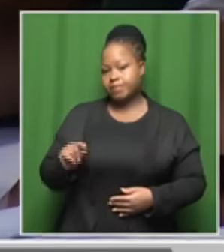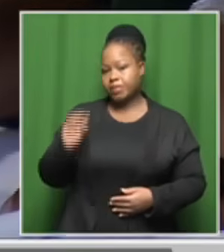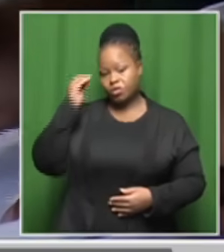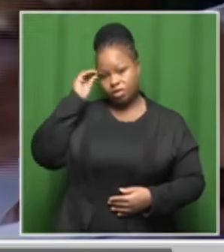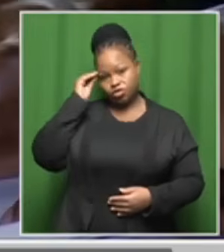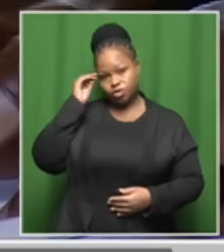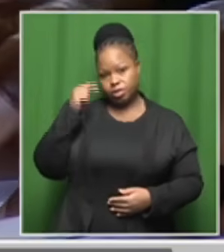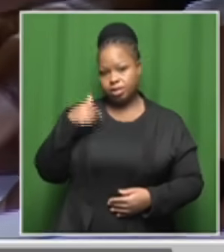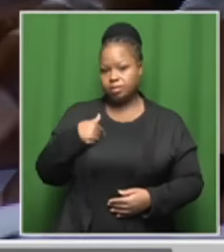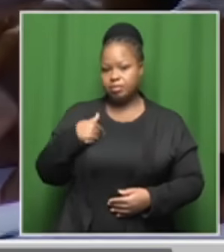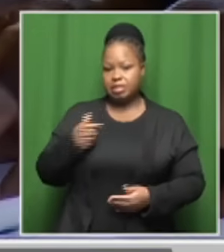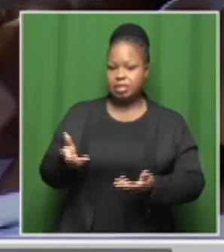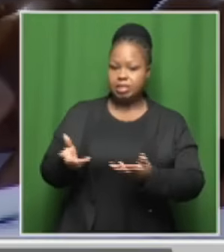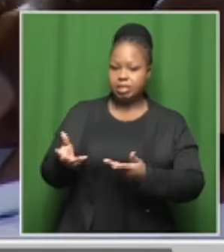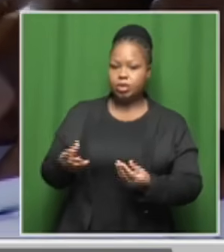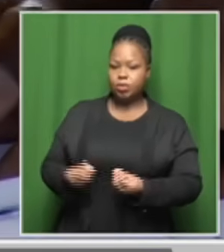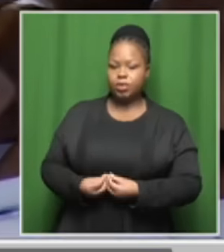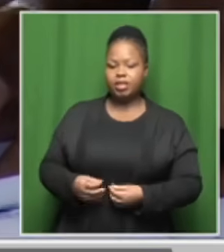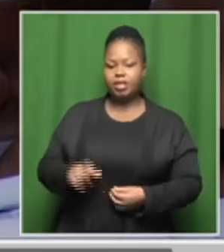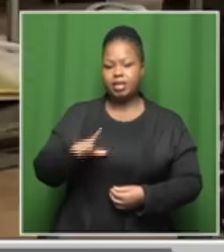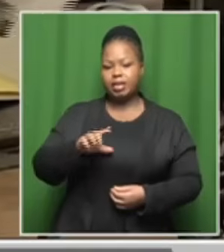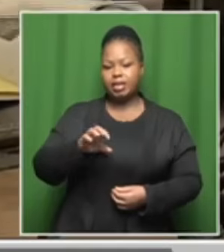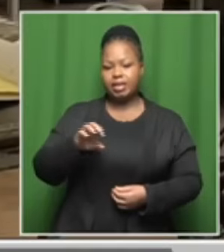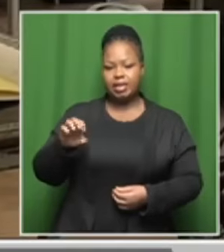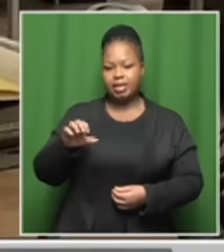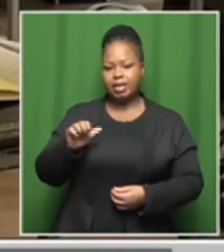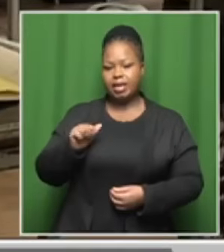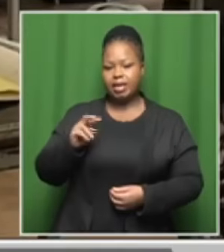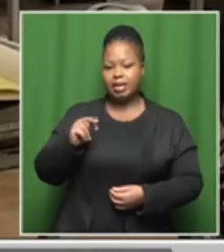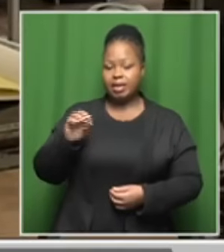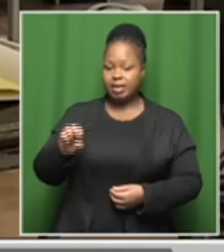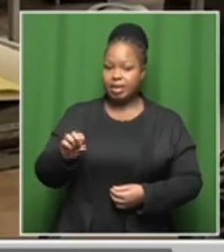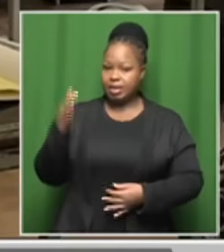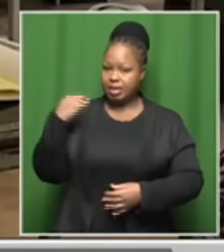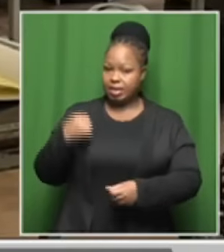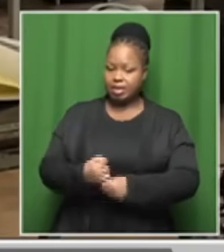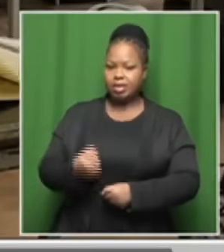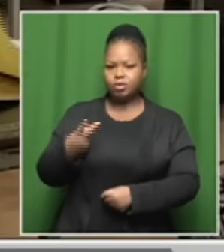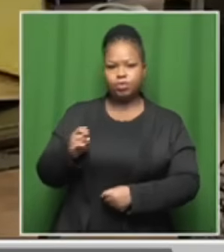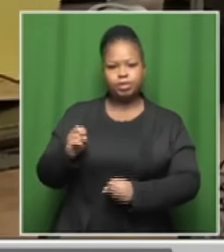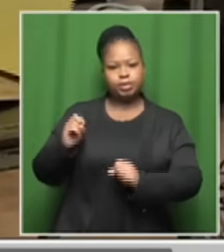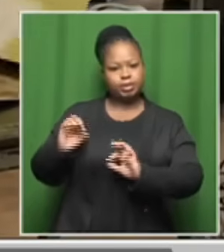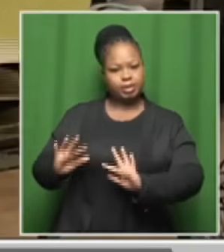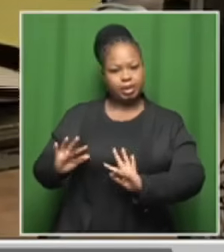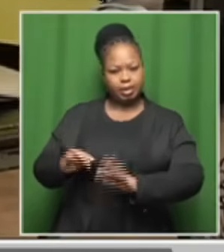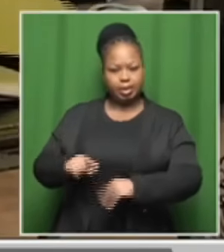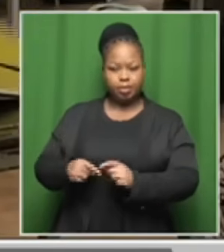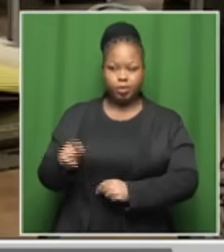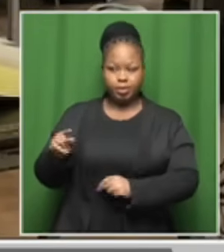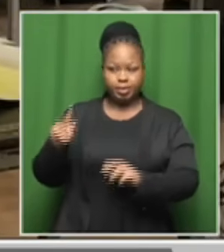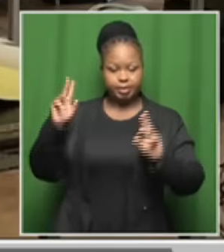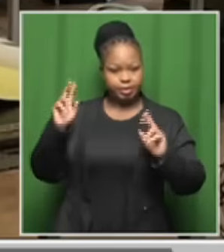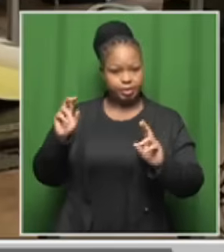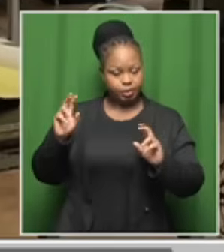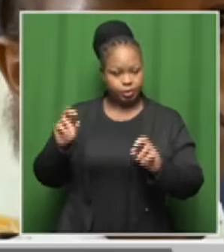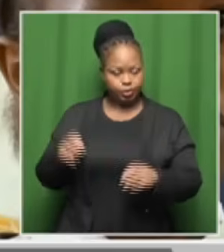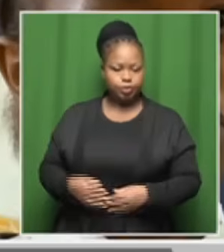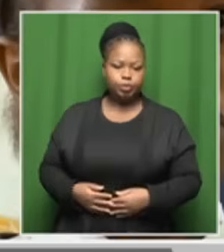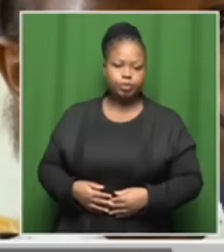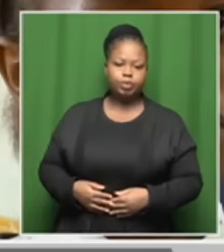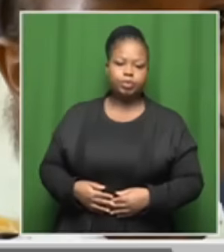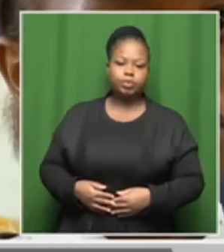I spoke to Leanne in 2010 about this issue, and we raised it 15 years